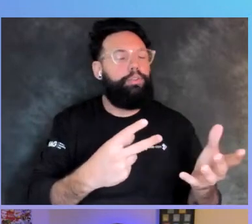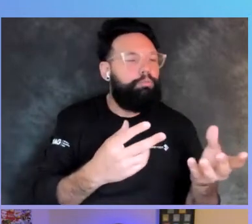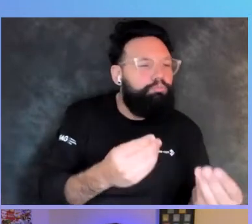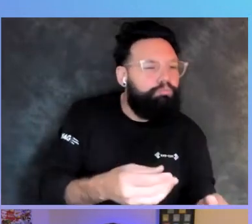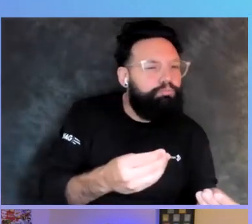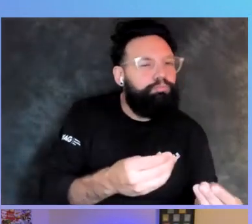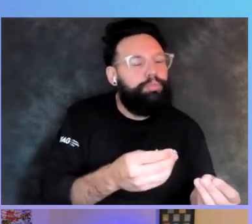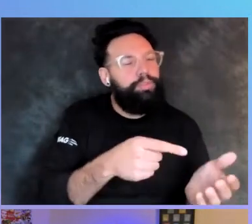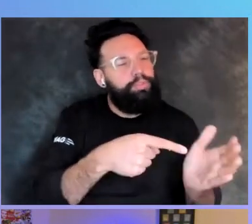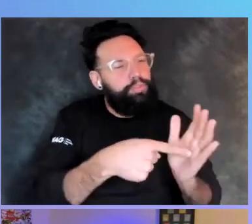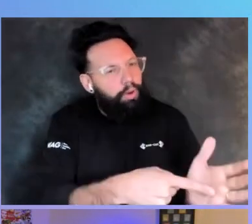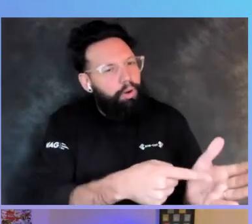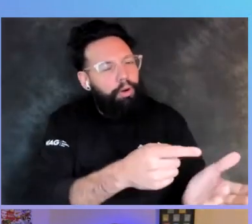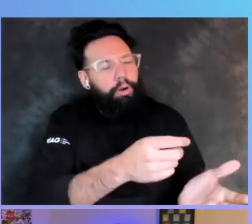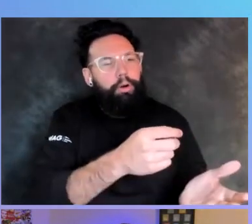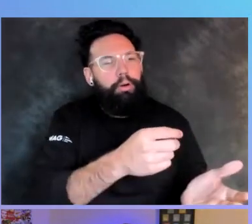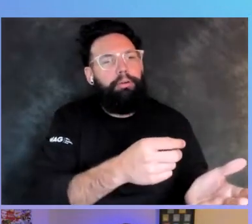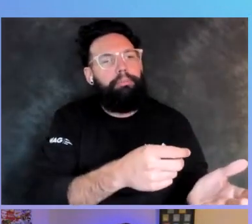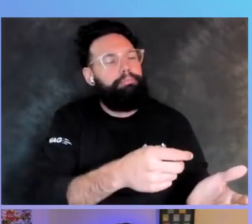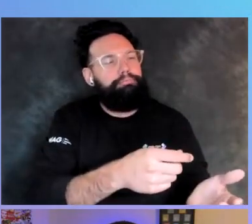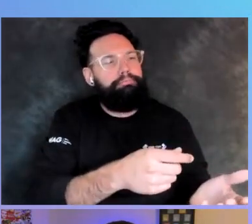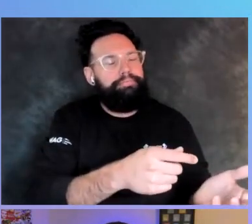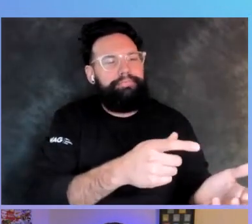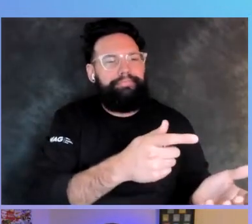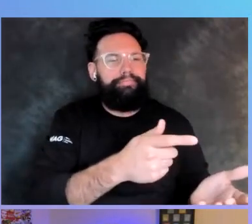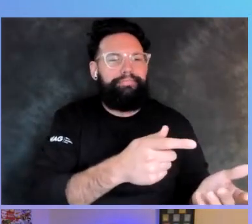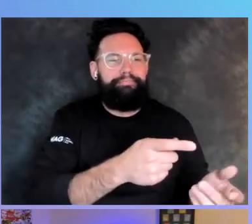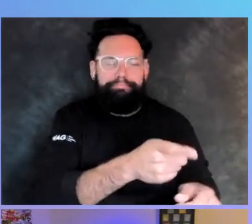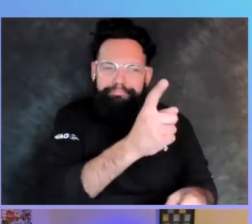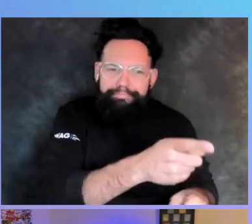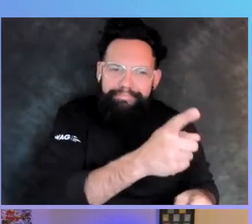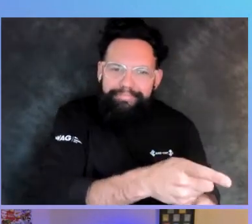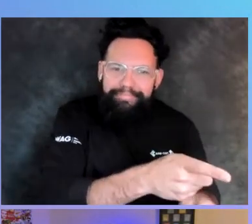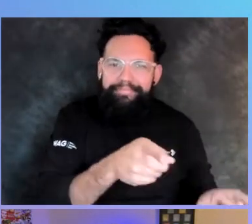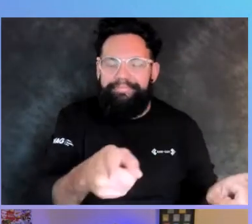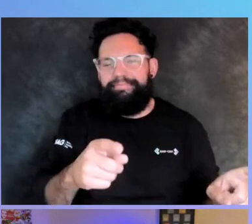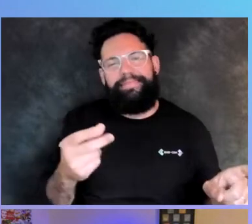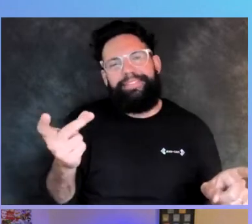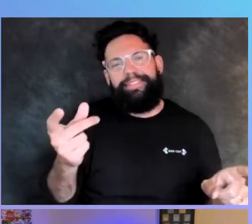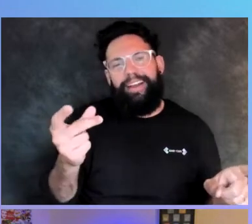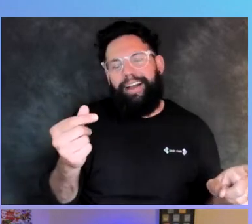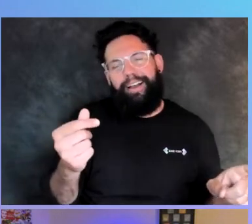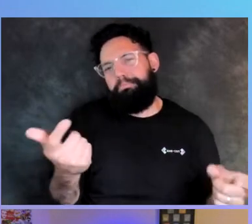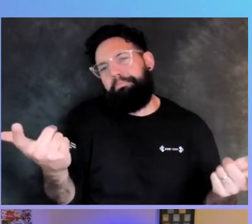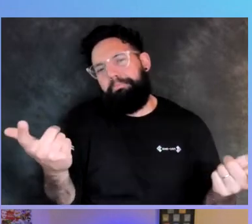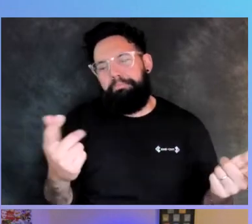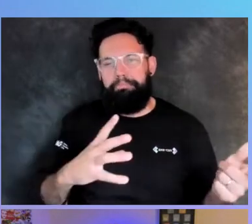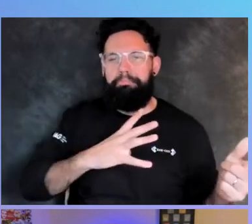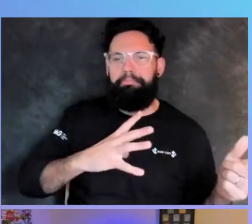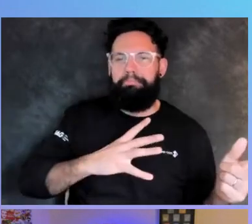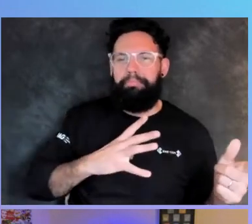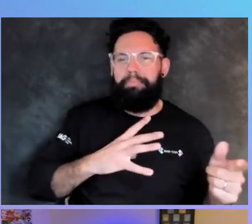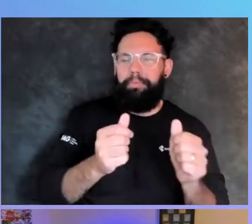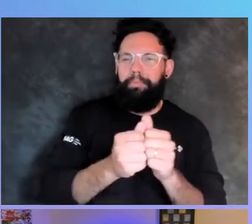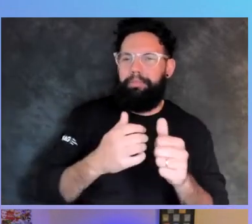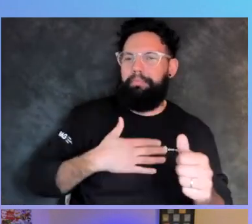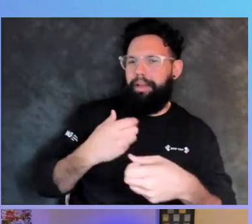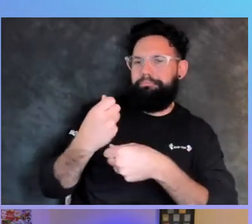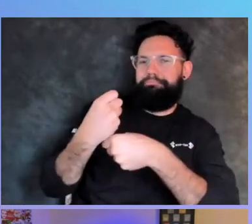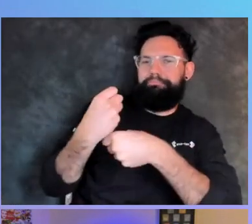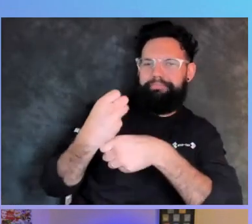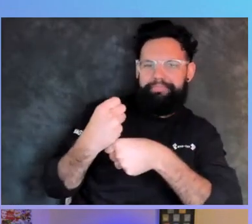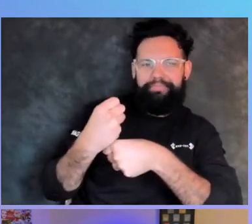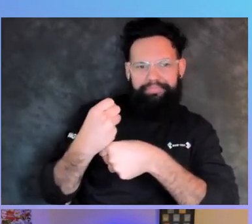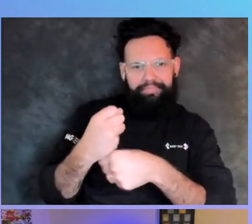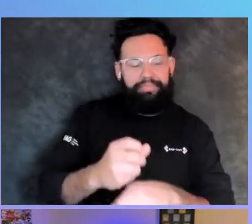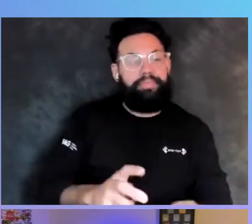and how Basil is obviously not very bothered by the scolding I was giving her. And then the other example I have in Charlie XCX,